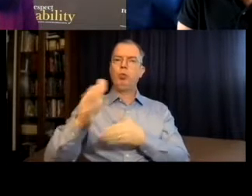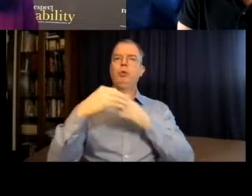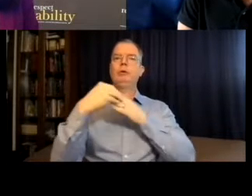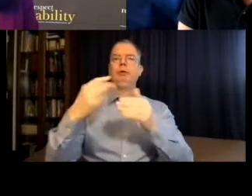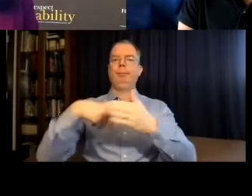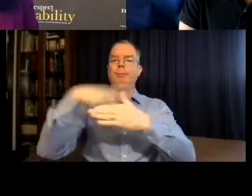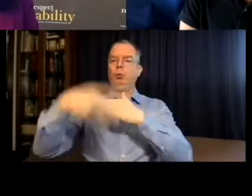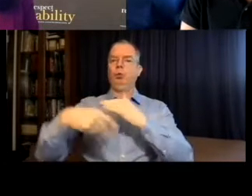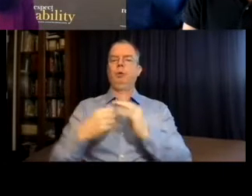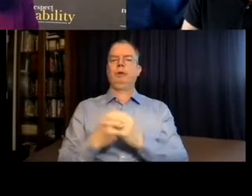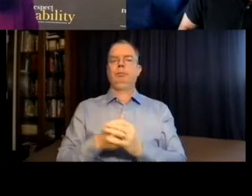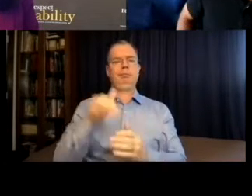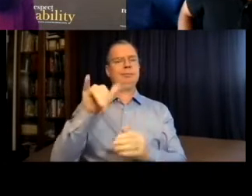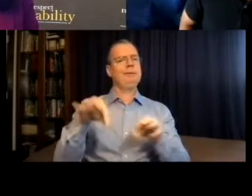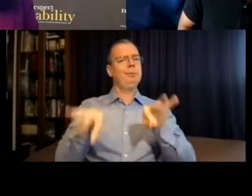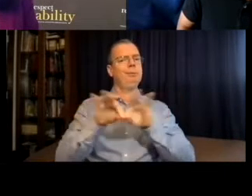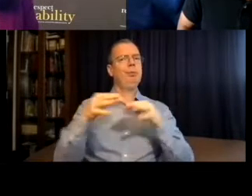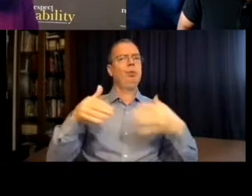are the future.